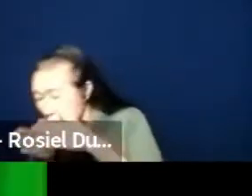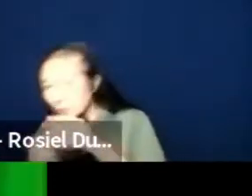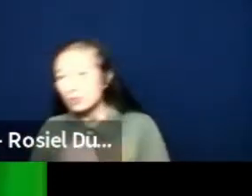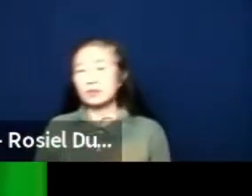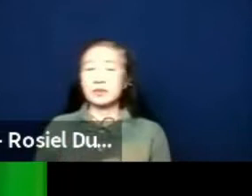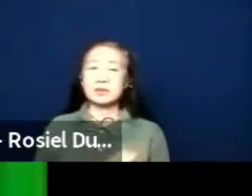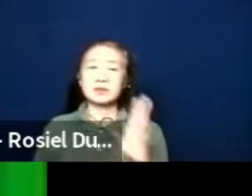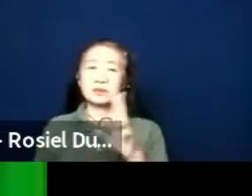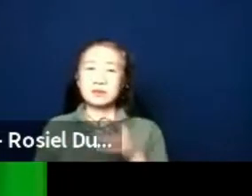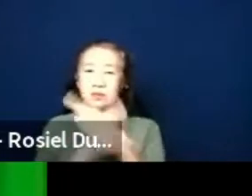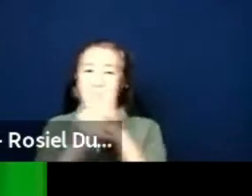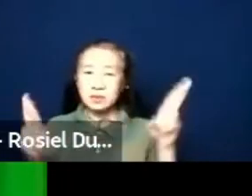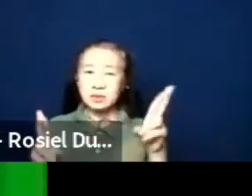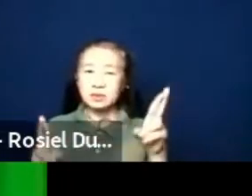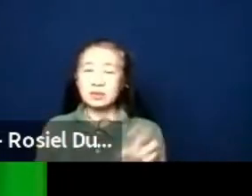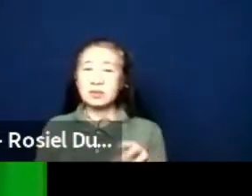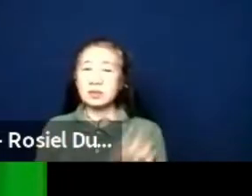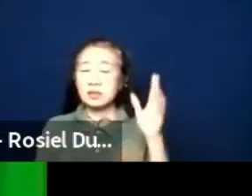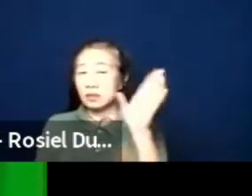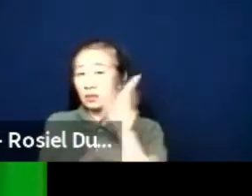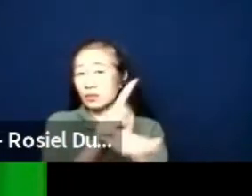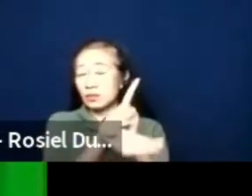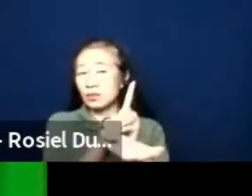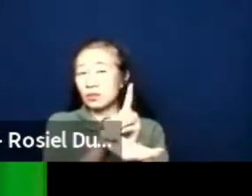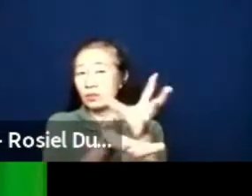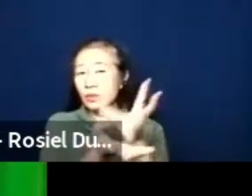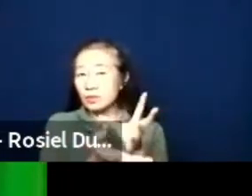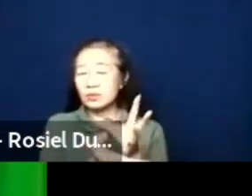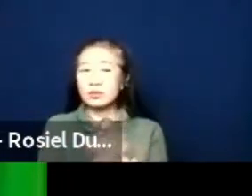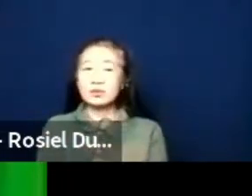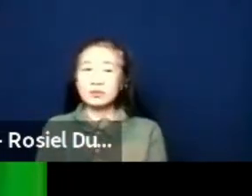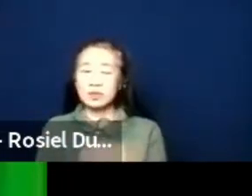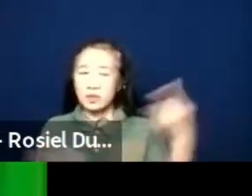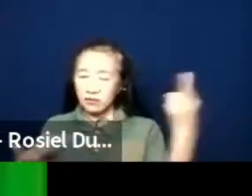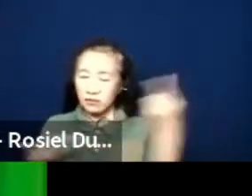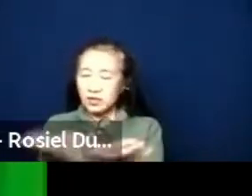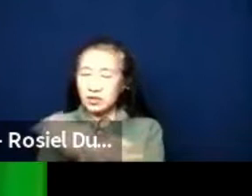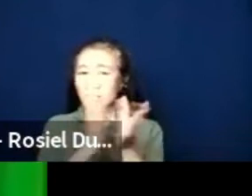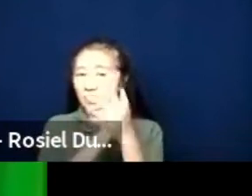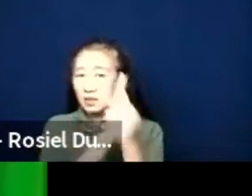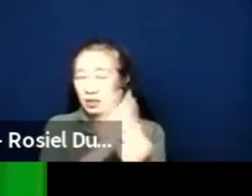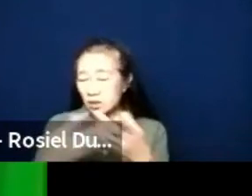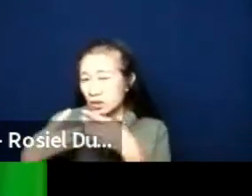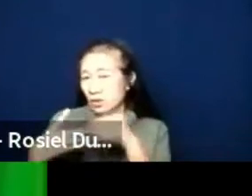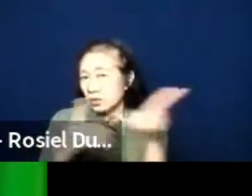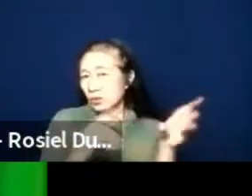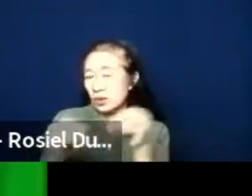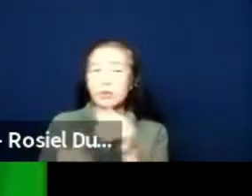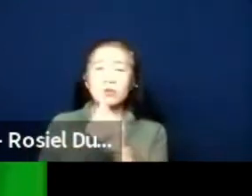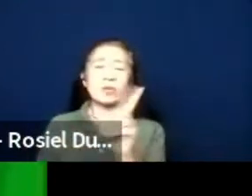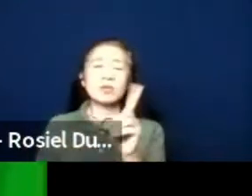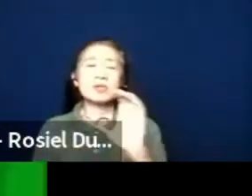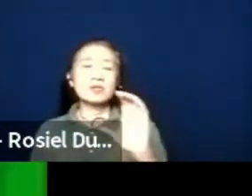Illinois Heart Rescue Team, Dr. Katini Shah wants everyone to take a few minutes to refresh their skills during what is CPR